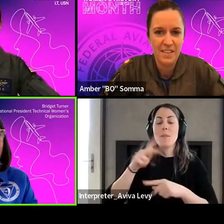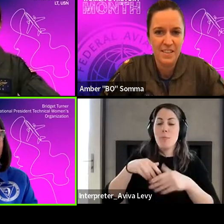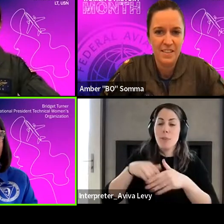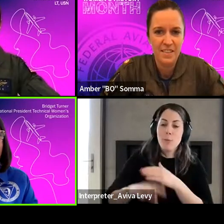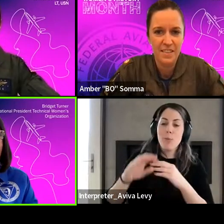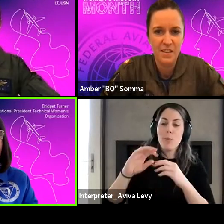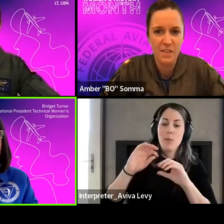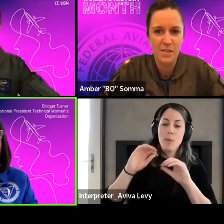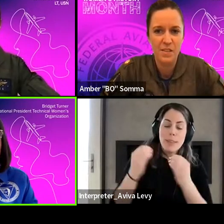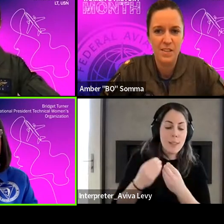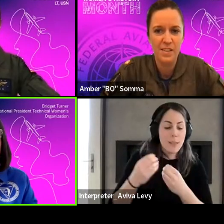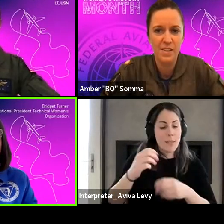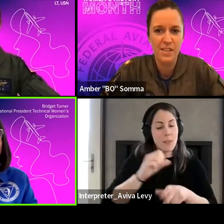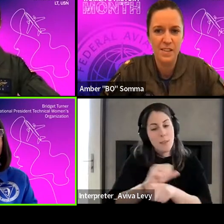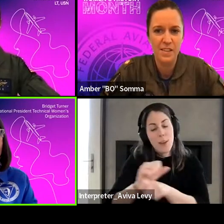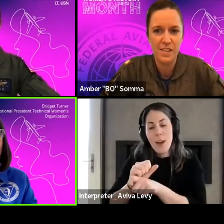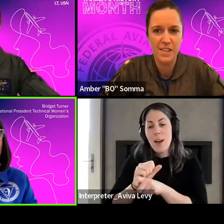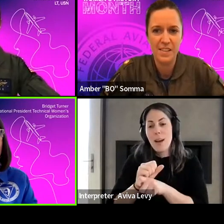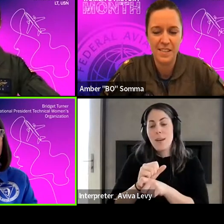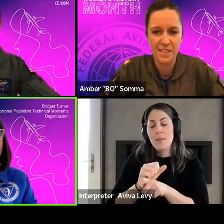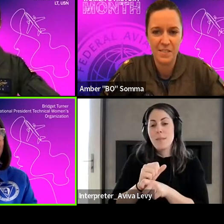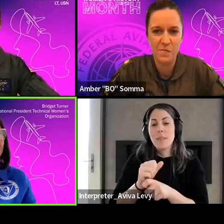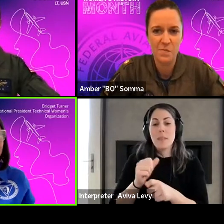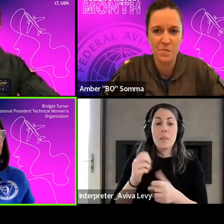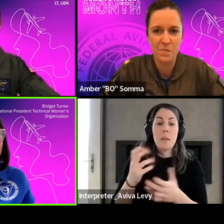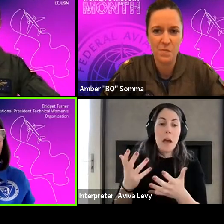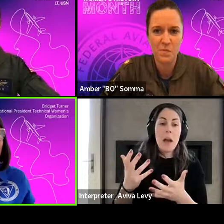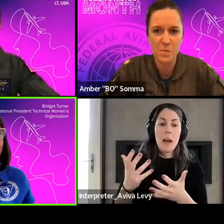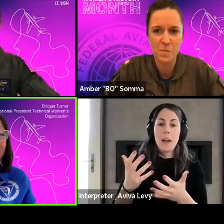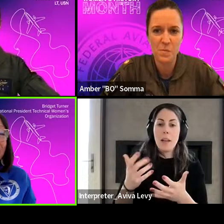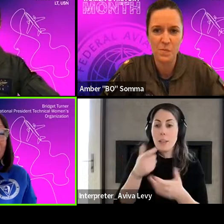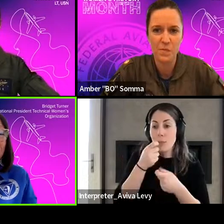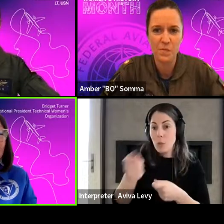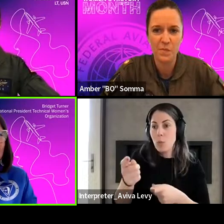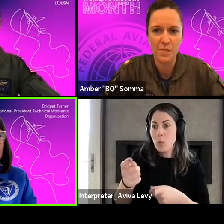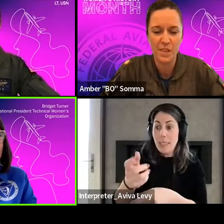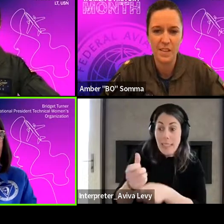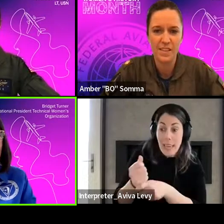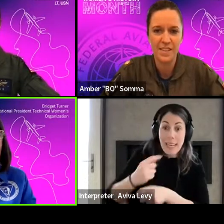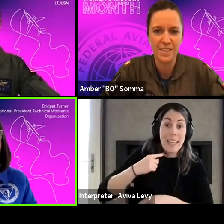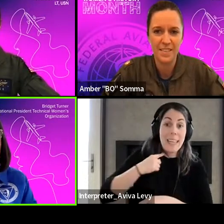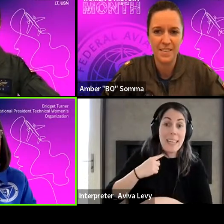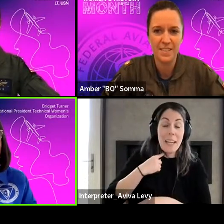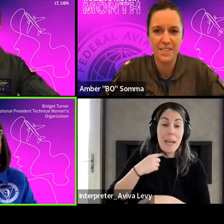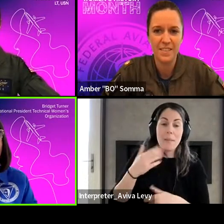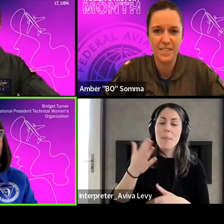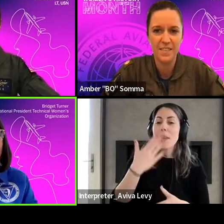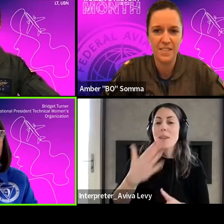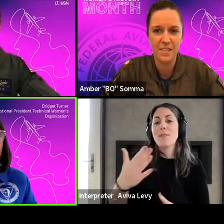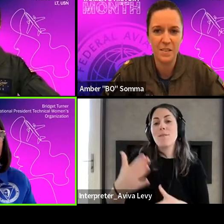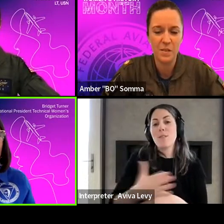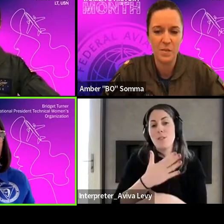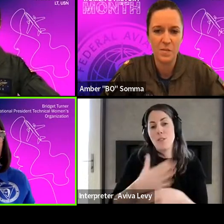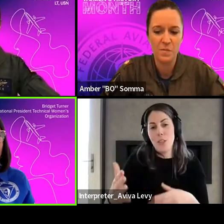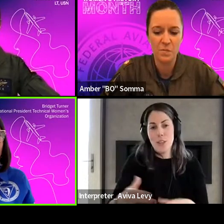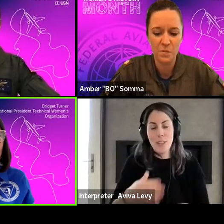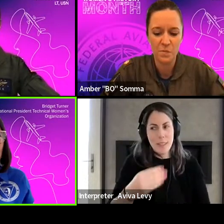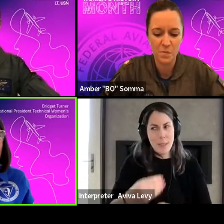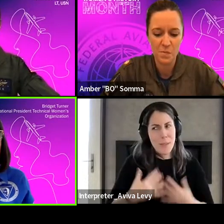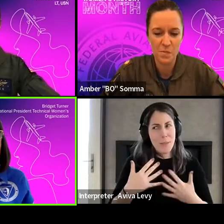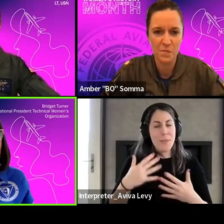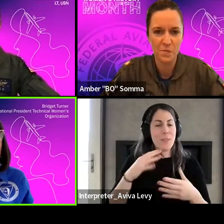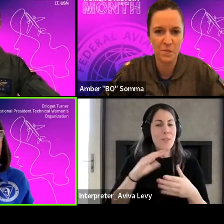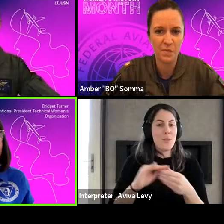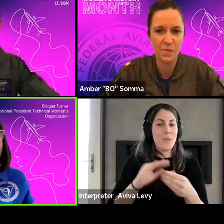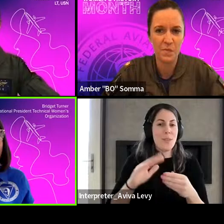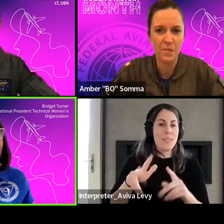as you mentioned, your call names and how you can get what we call a nickname. So appreciate you sharing those inspirational